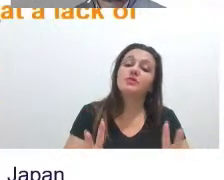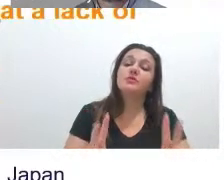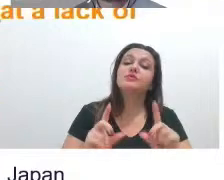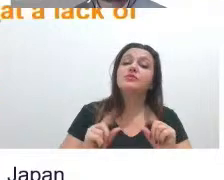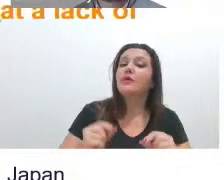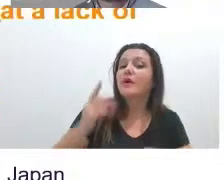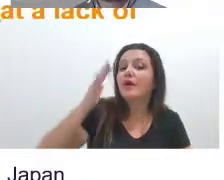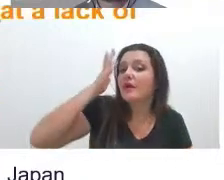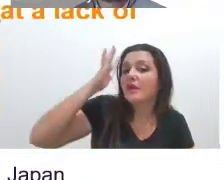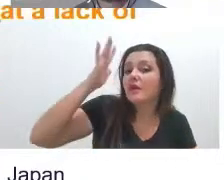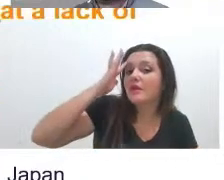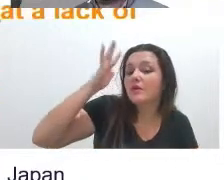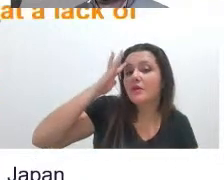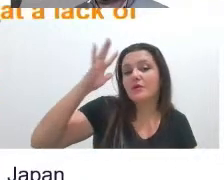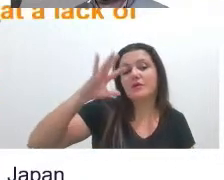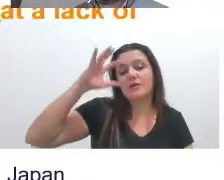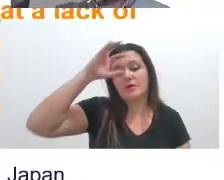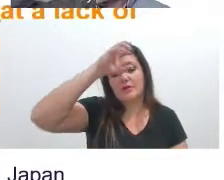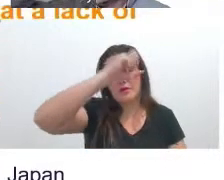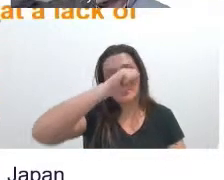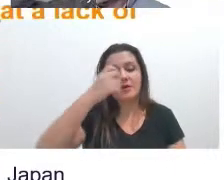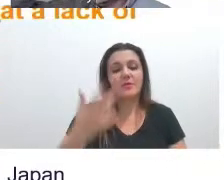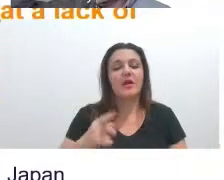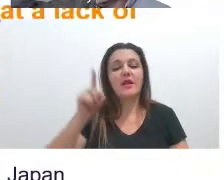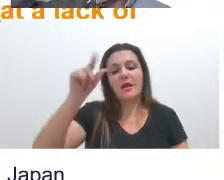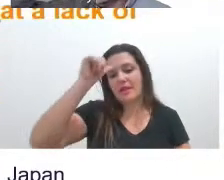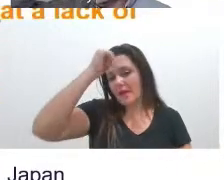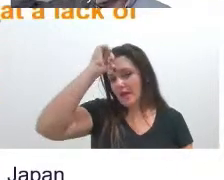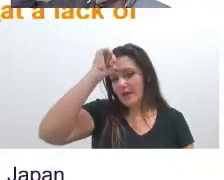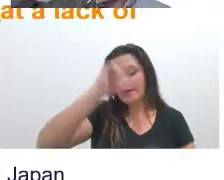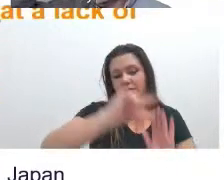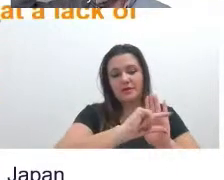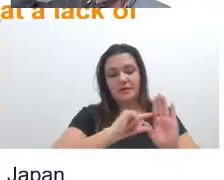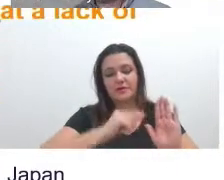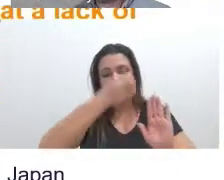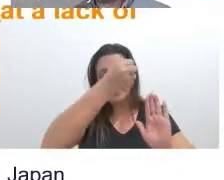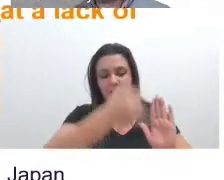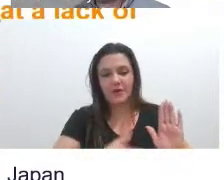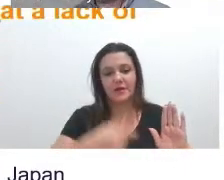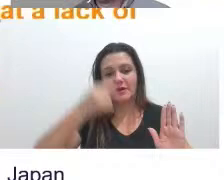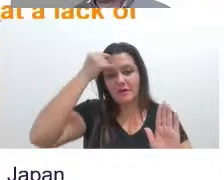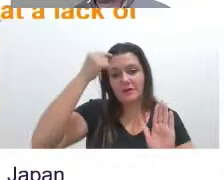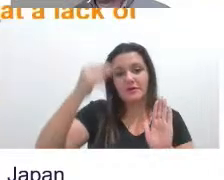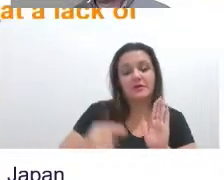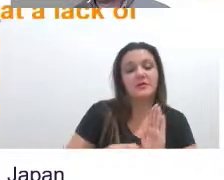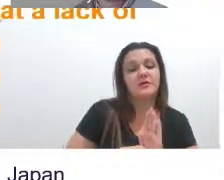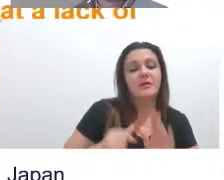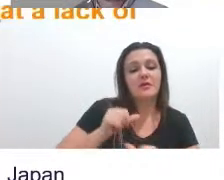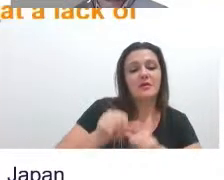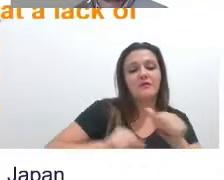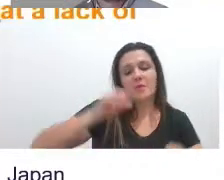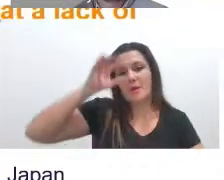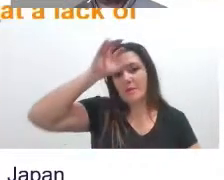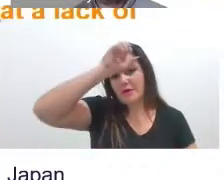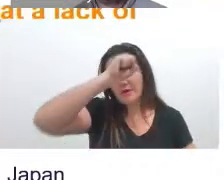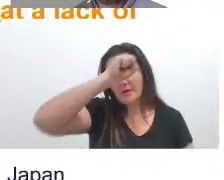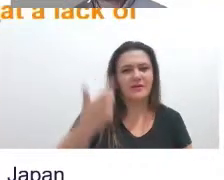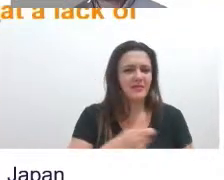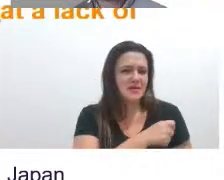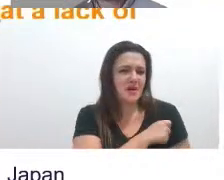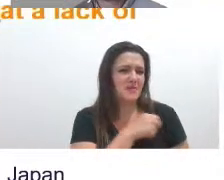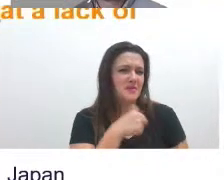Ramanujam Meganatham from India mentioned, AI should not become learners individually working to learn. Rather, it should